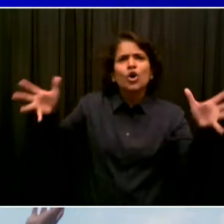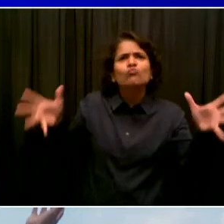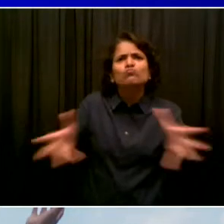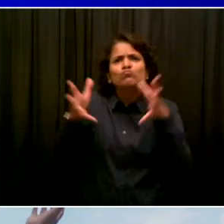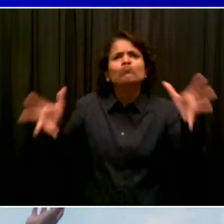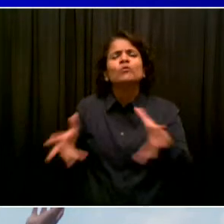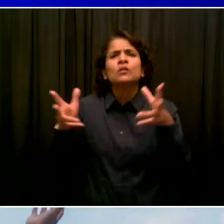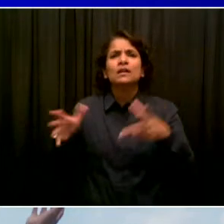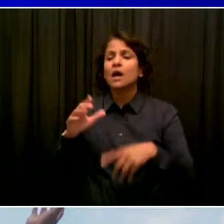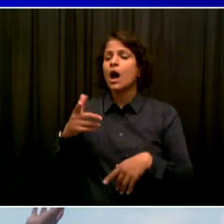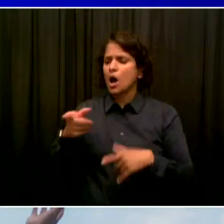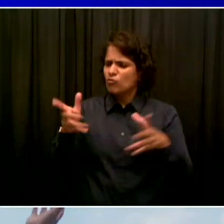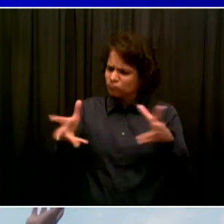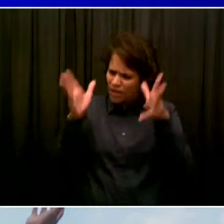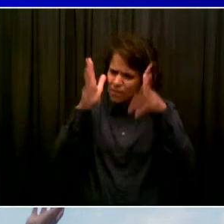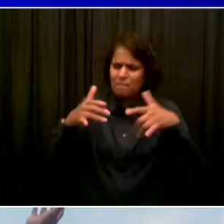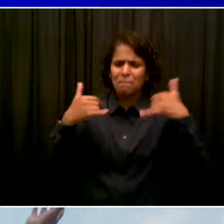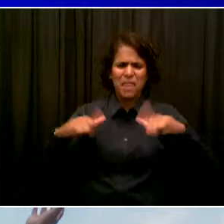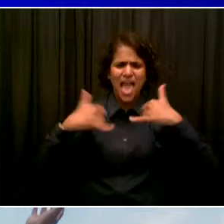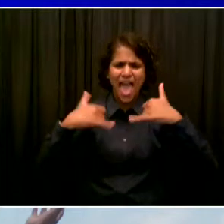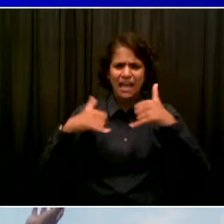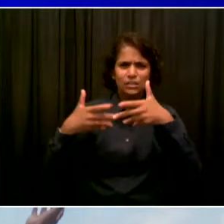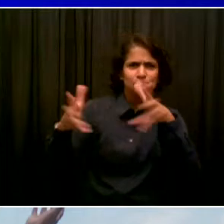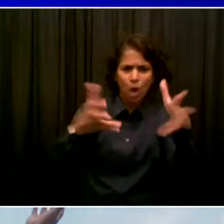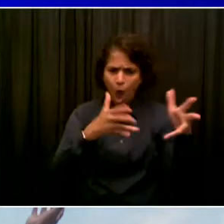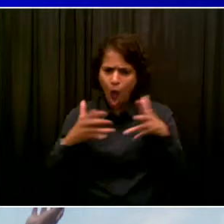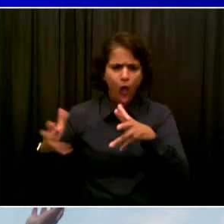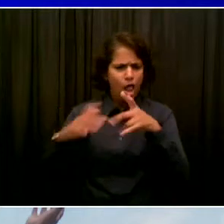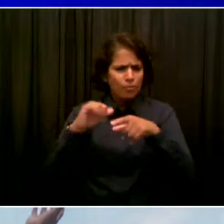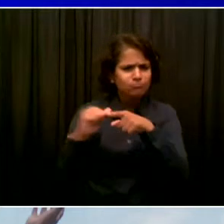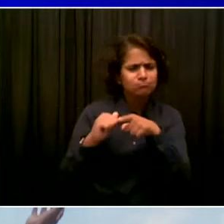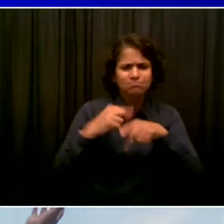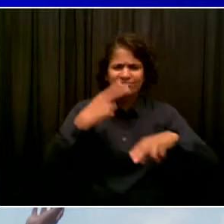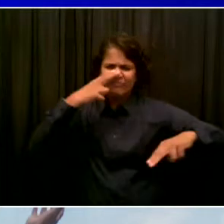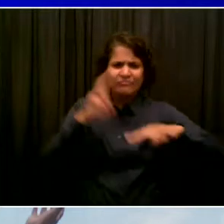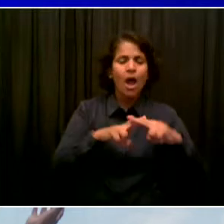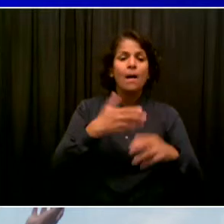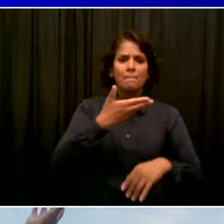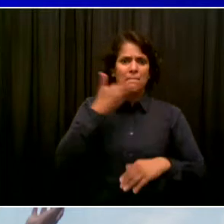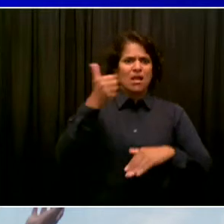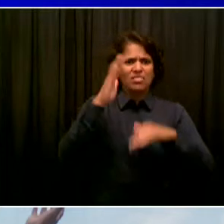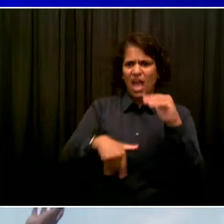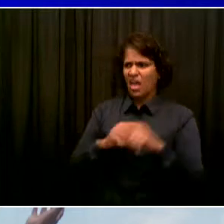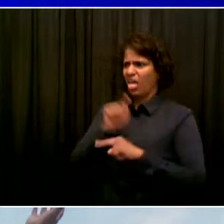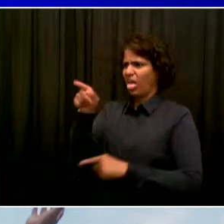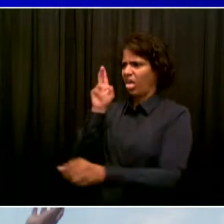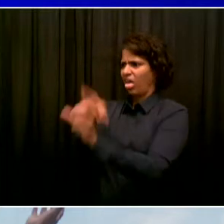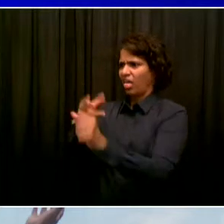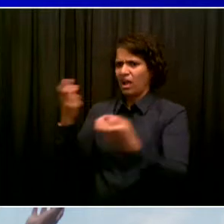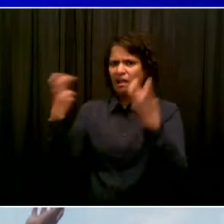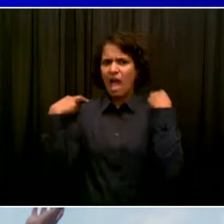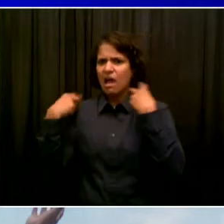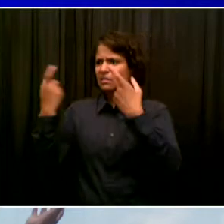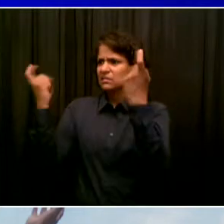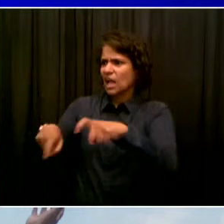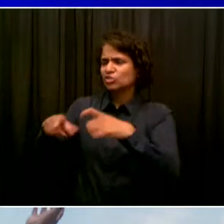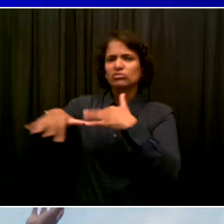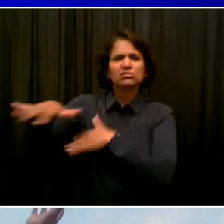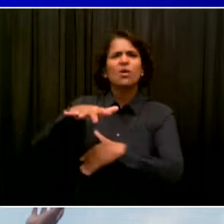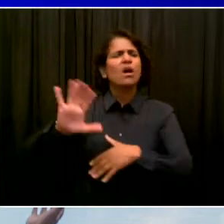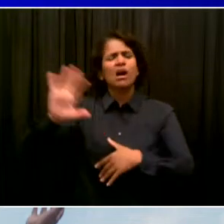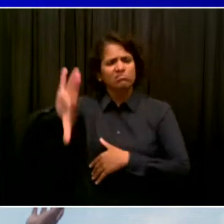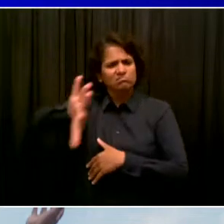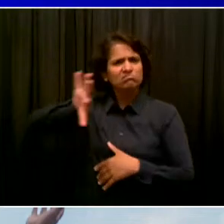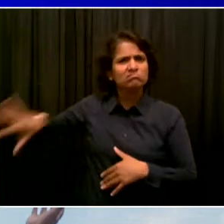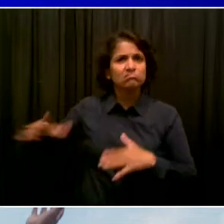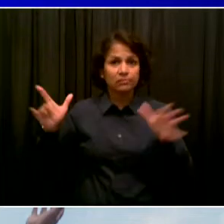seen too much violence, and we have to create positive options and positive forward motion. There's going to be not only the